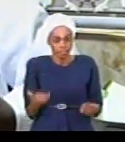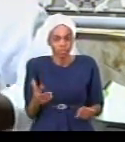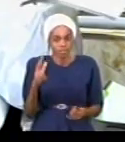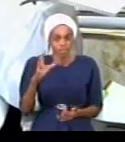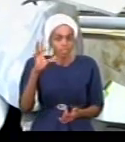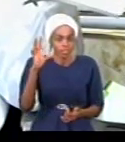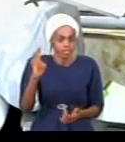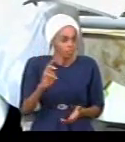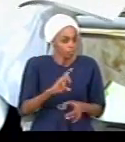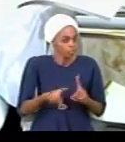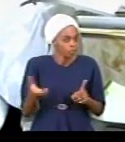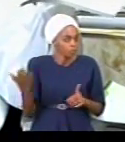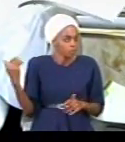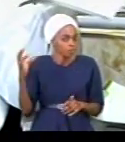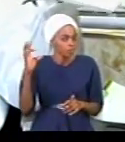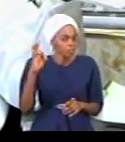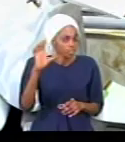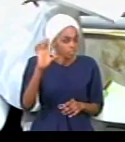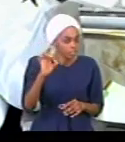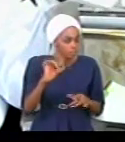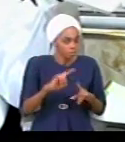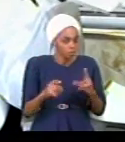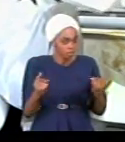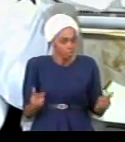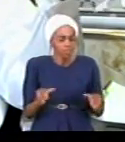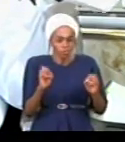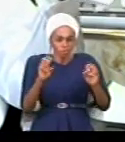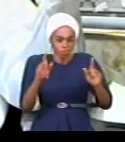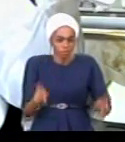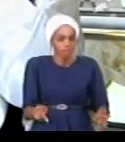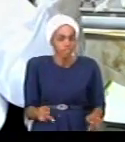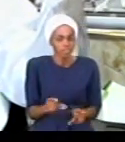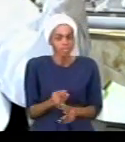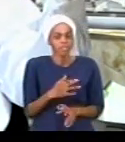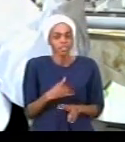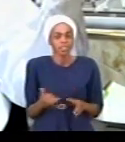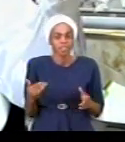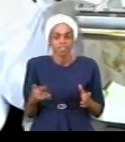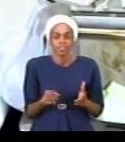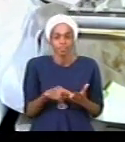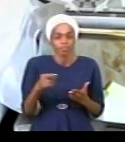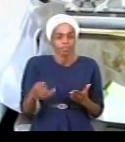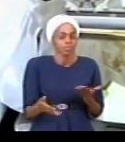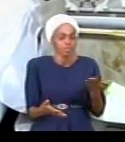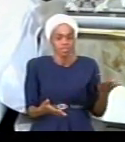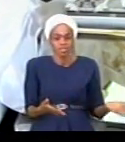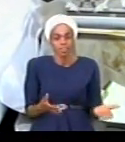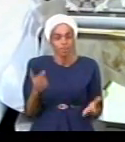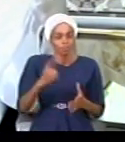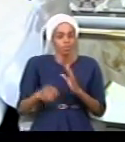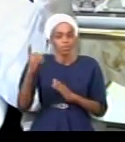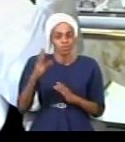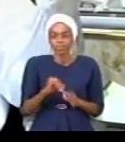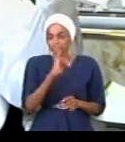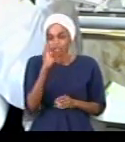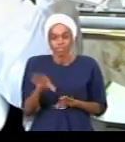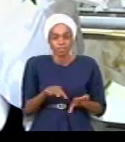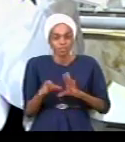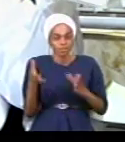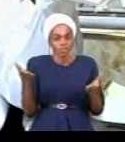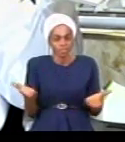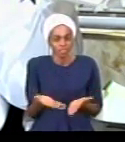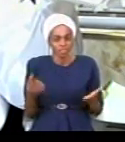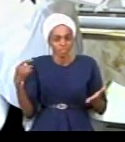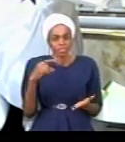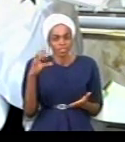are here. What God is doing in these days through our minister, Dr. Pastor